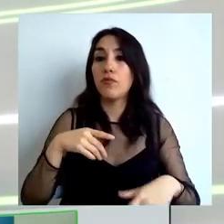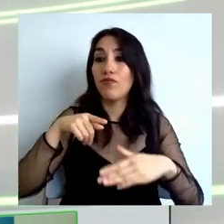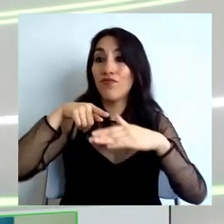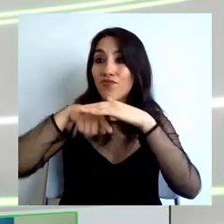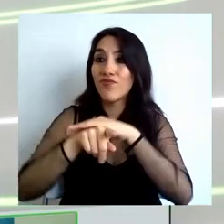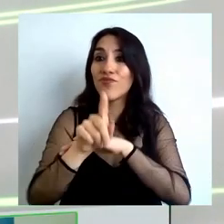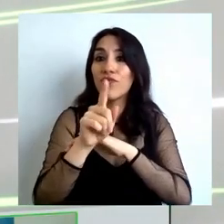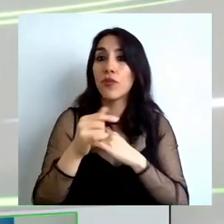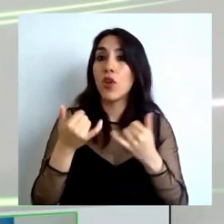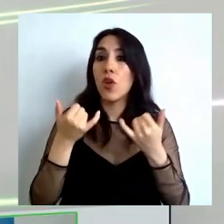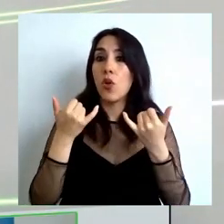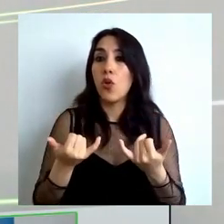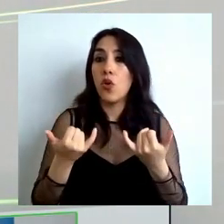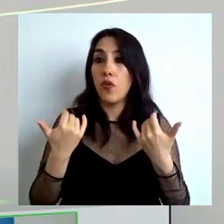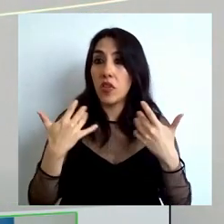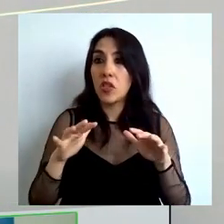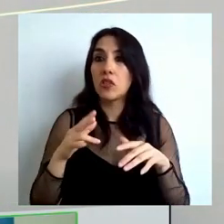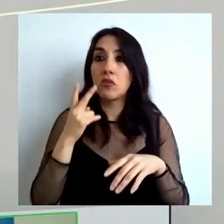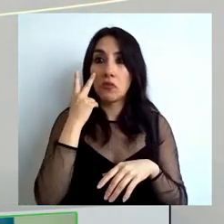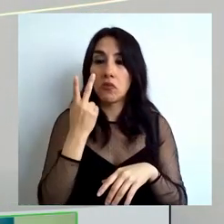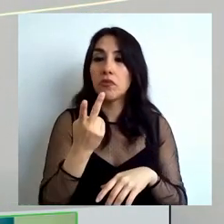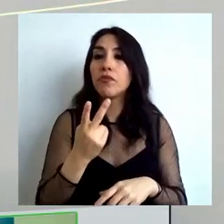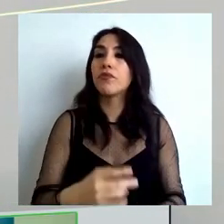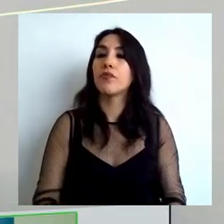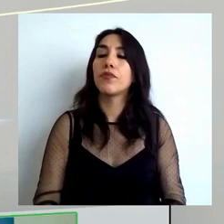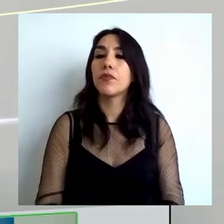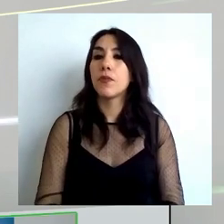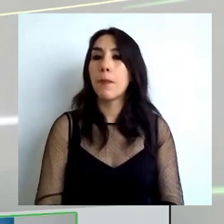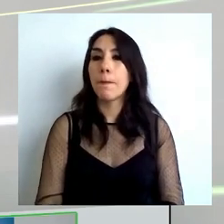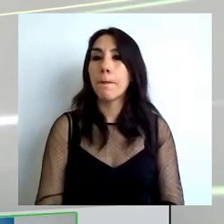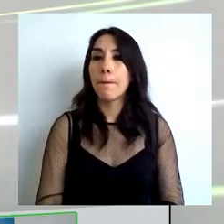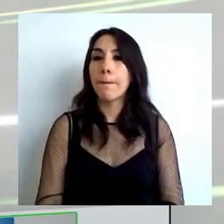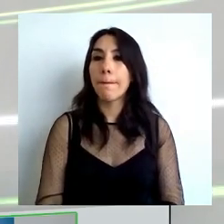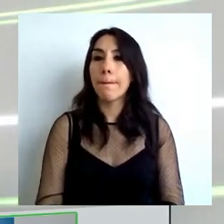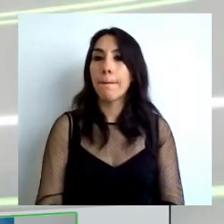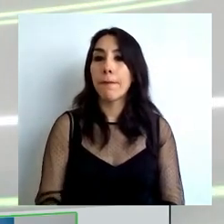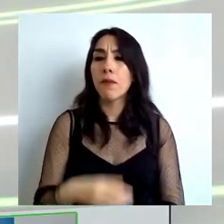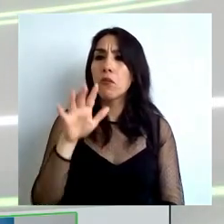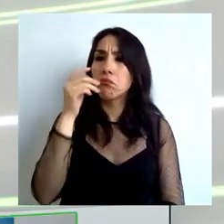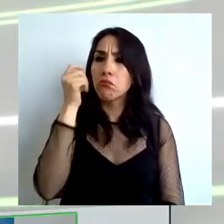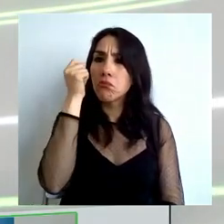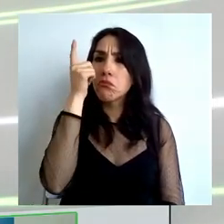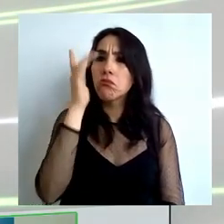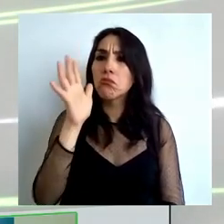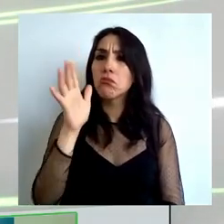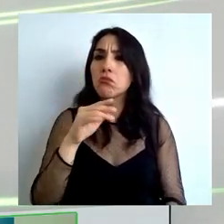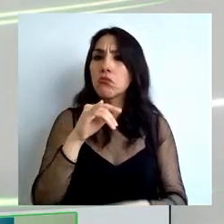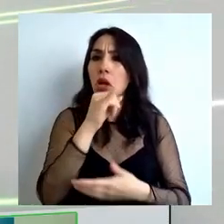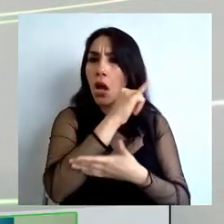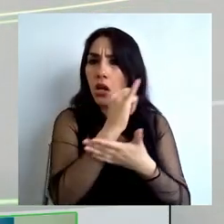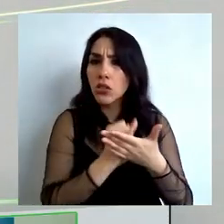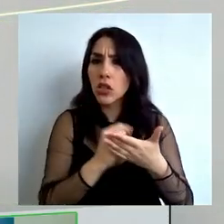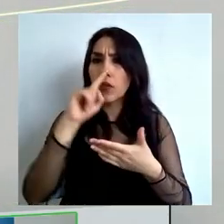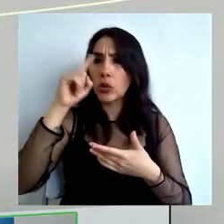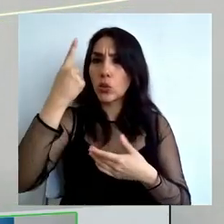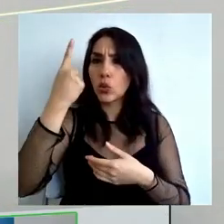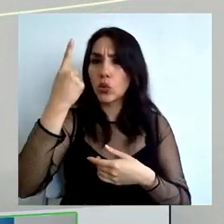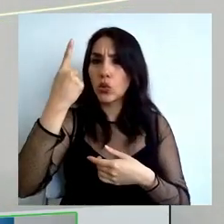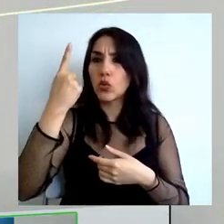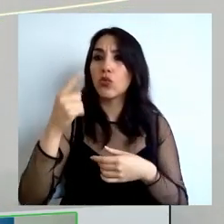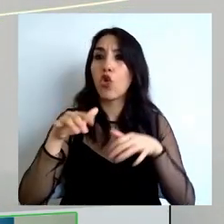accessibility, having into consideration these principles of universal design